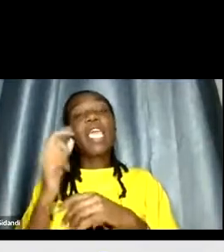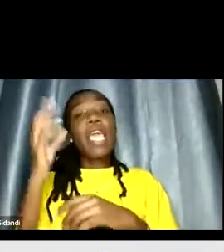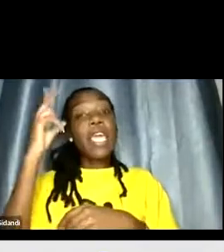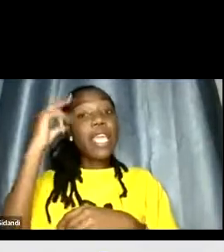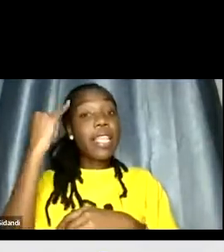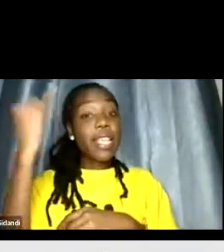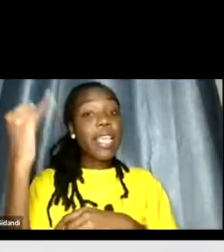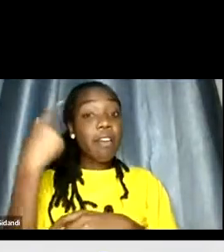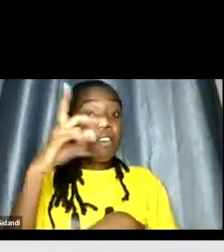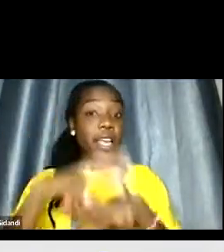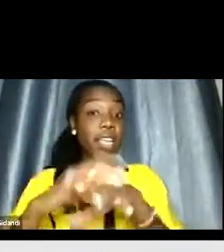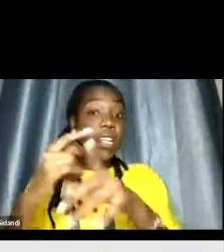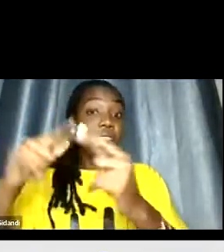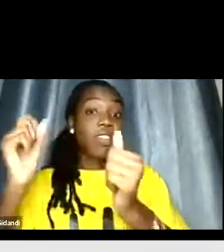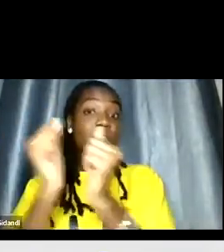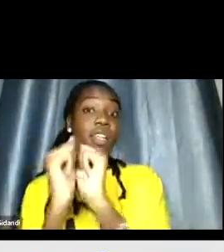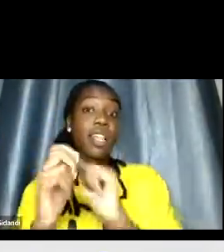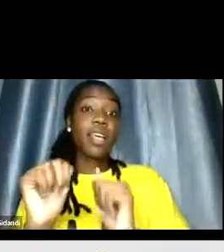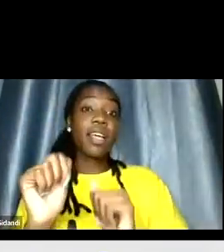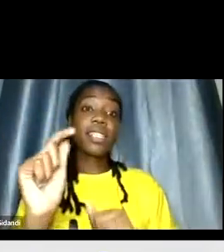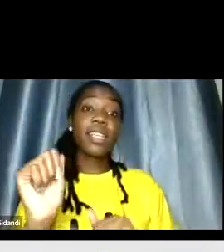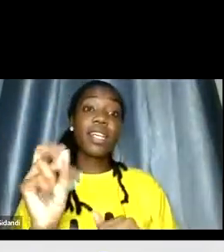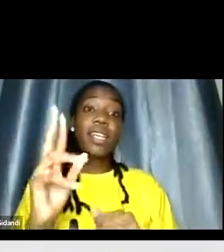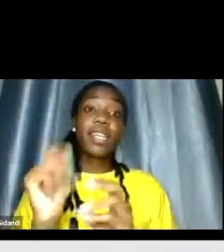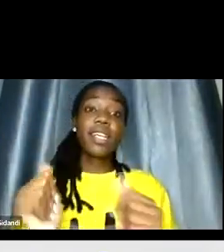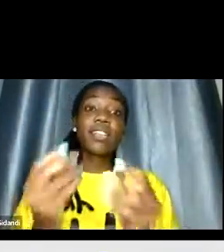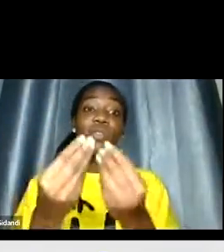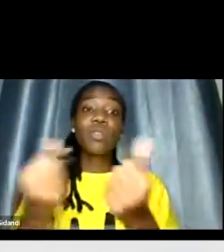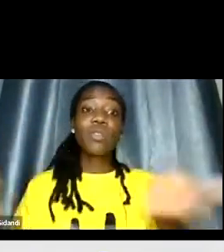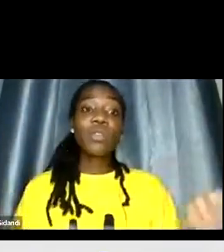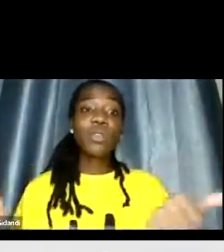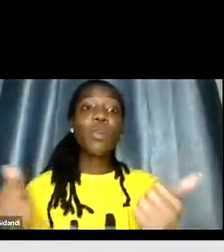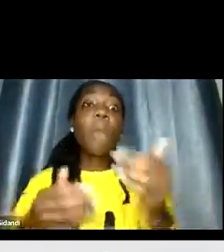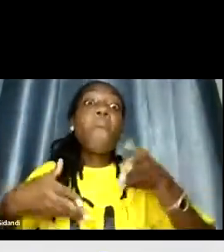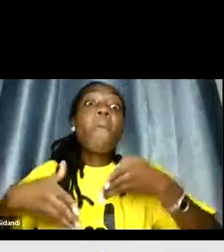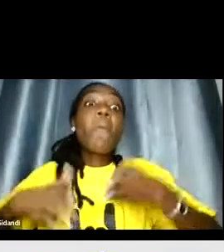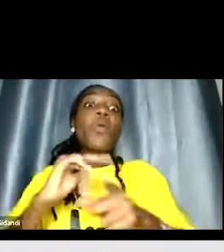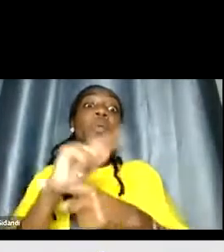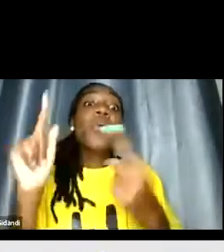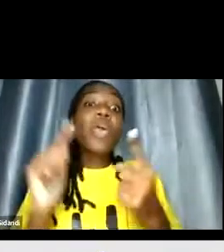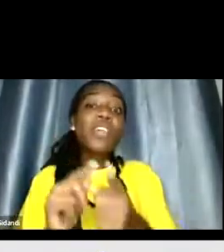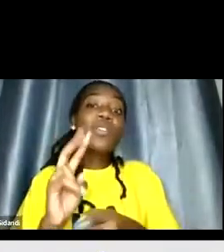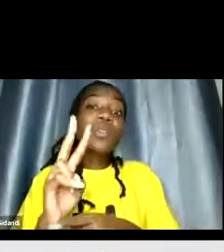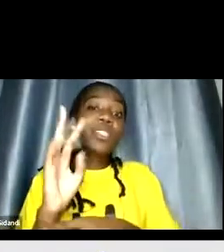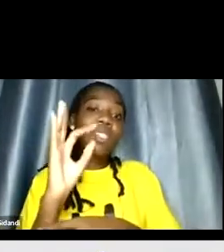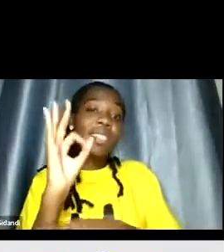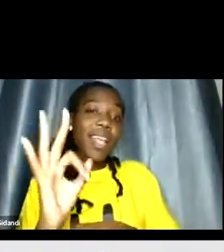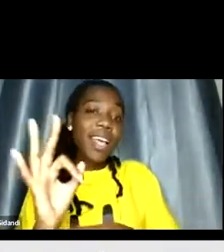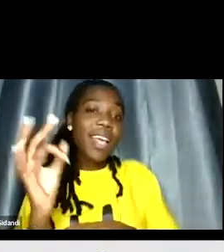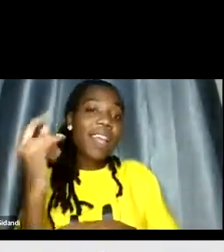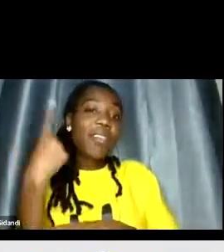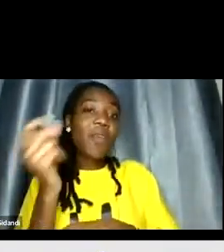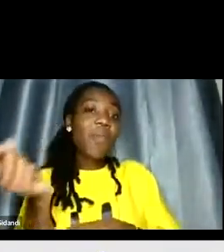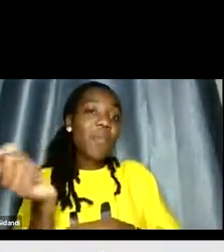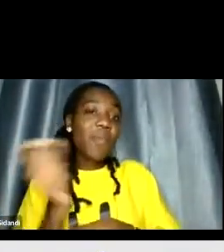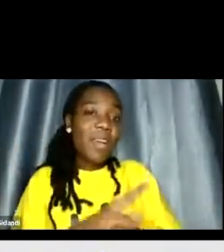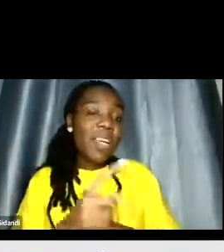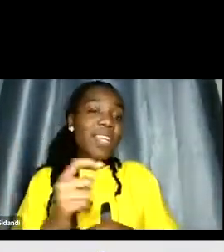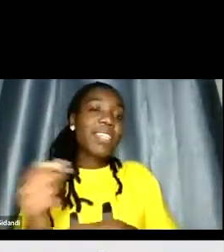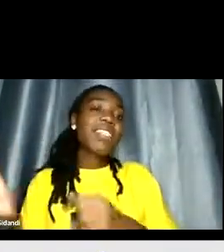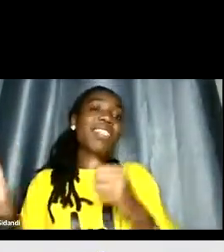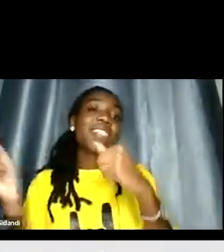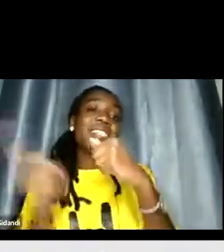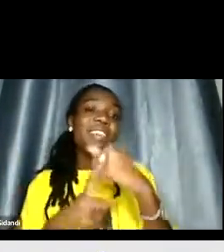Tara Solutions was born on 23rd of June. We are 2 years old.